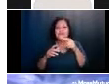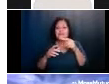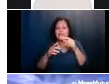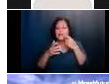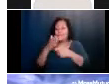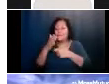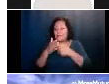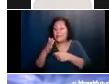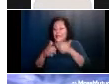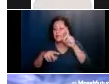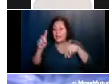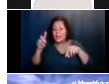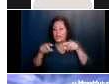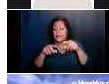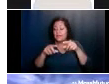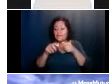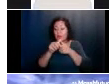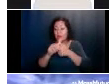different